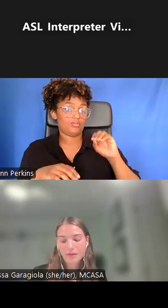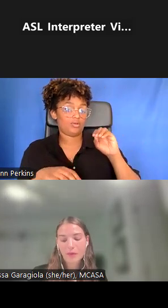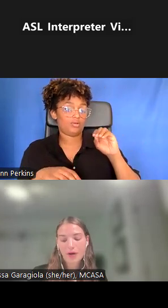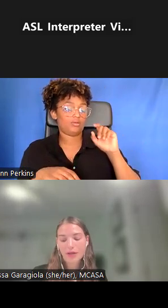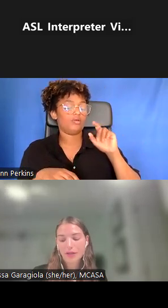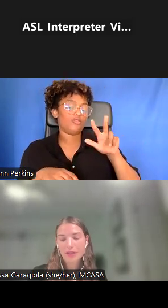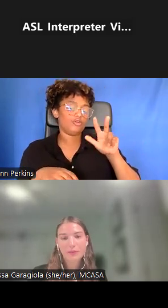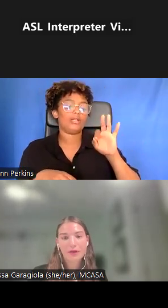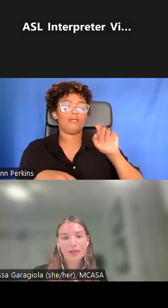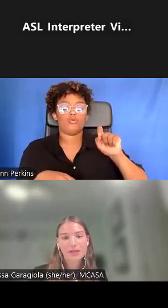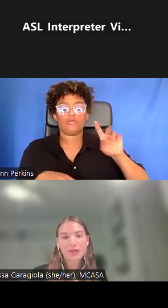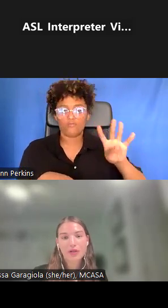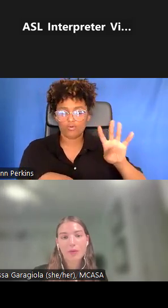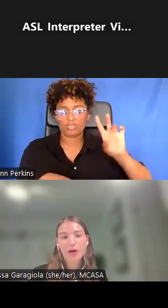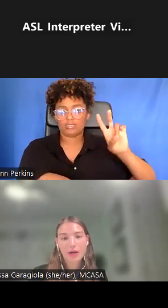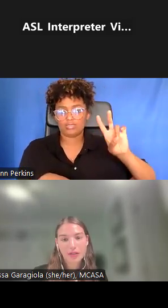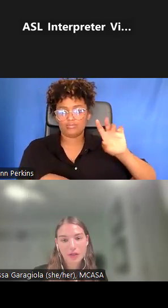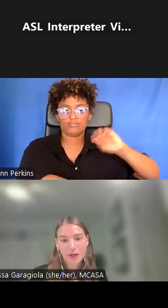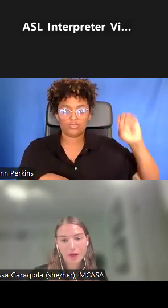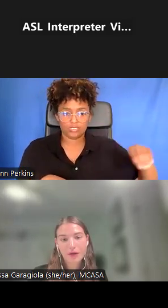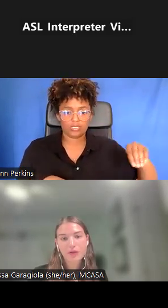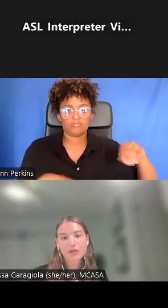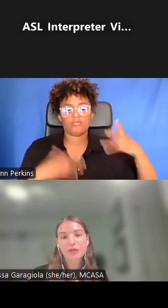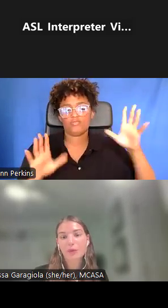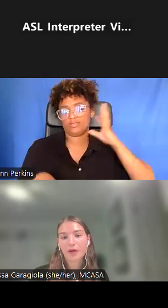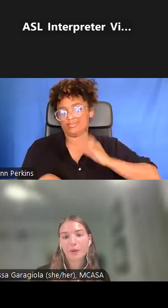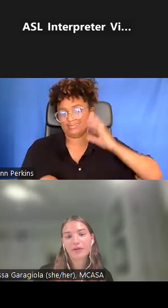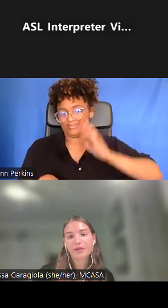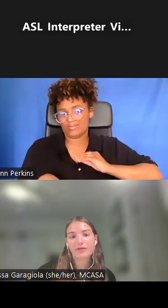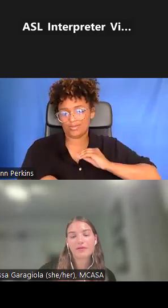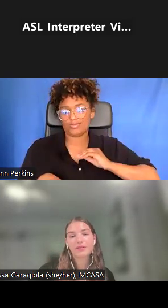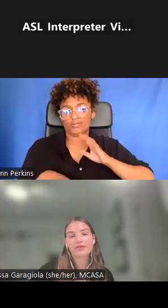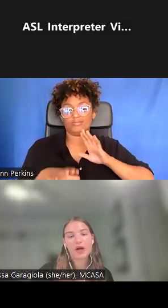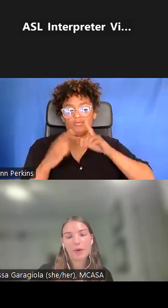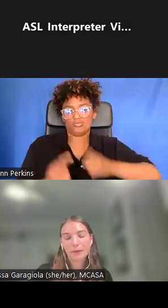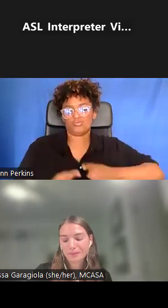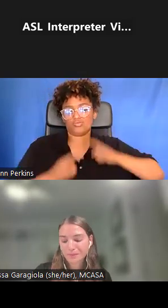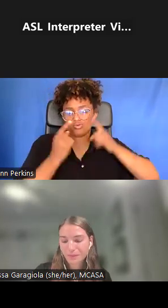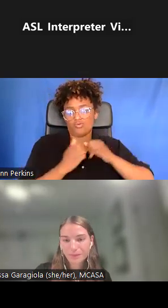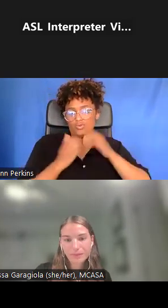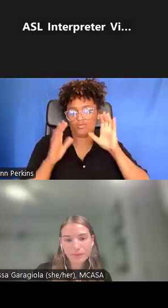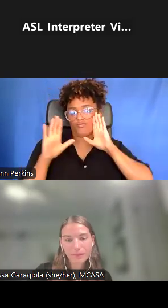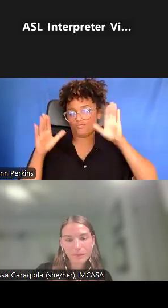39.47% reported experiencing trouble concentrating due to working with survivors of trauma.